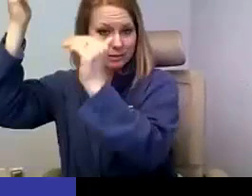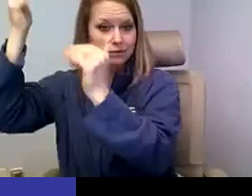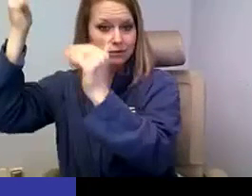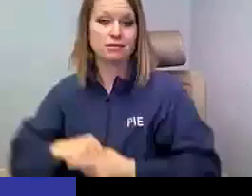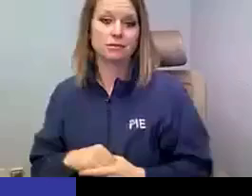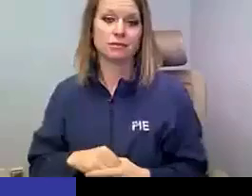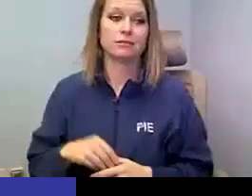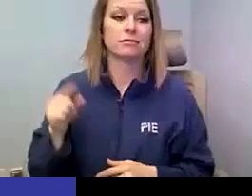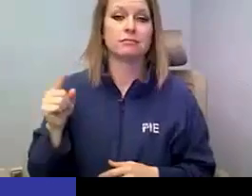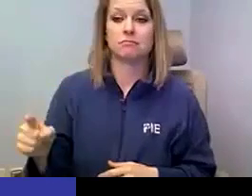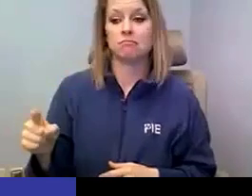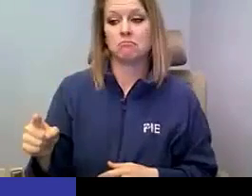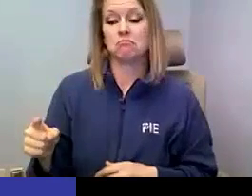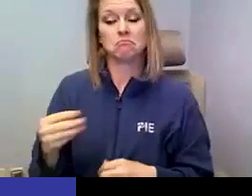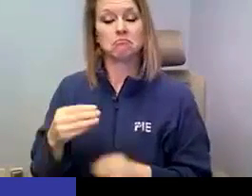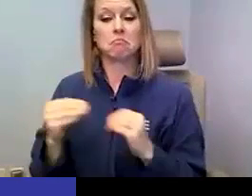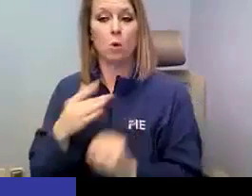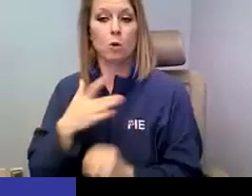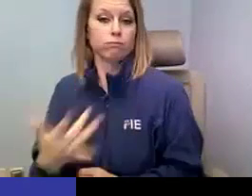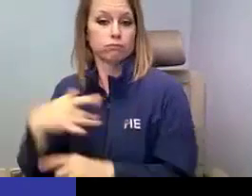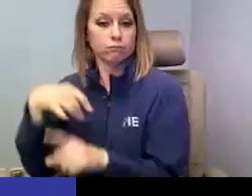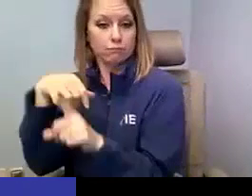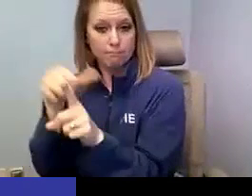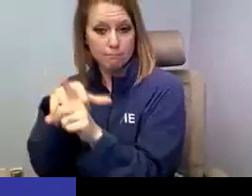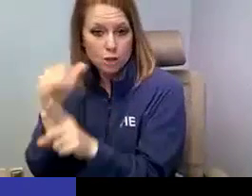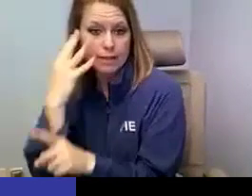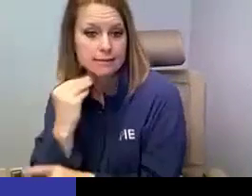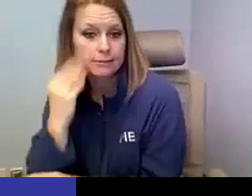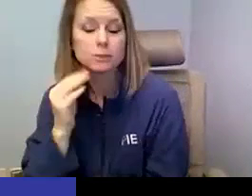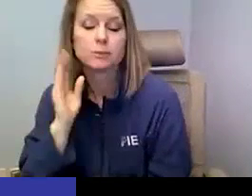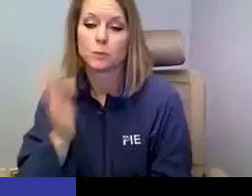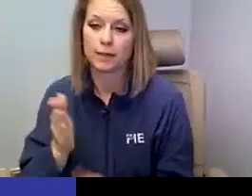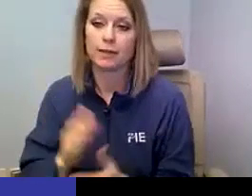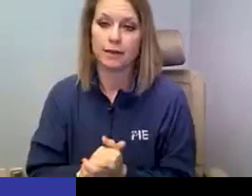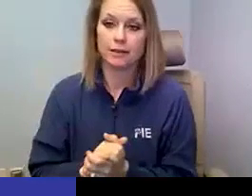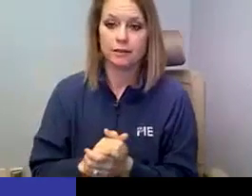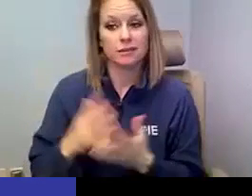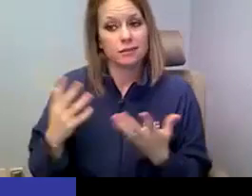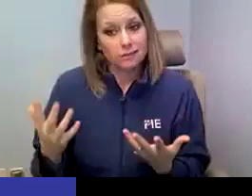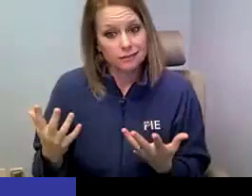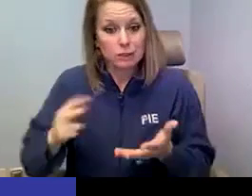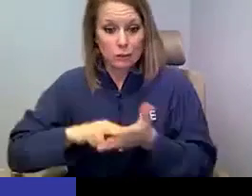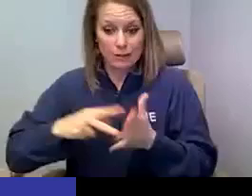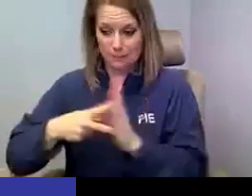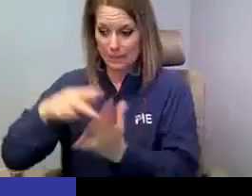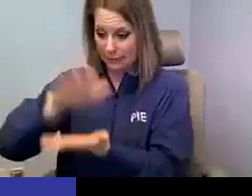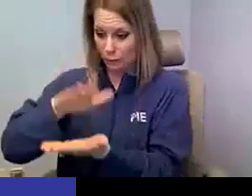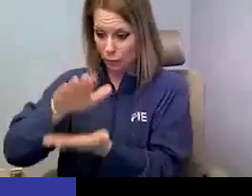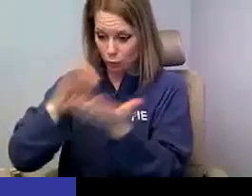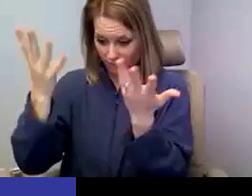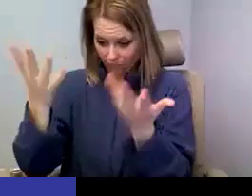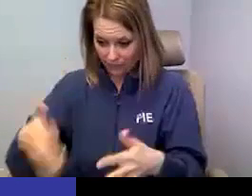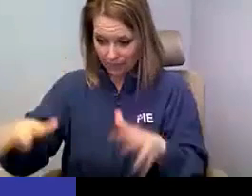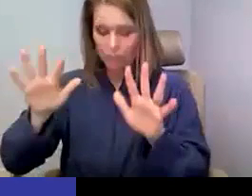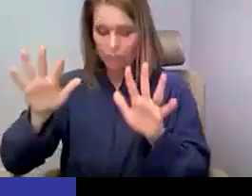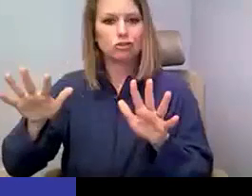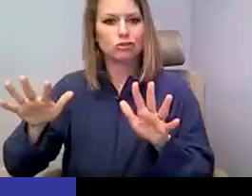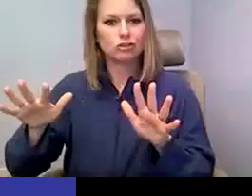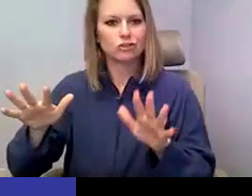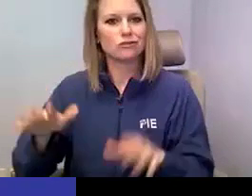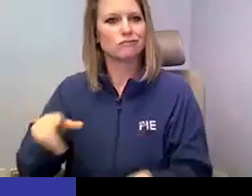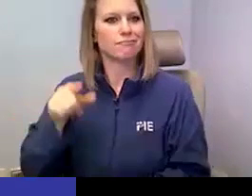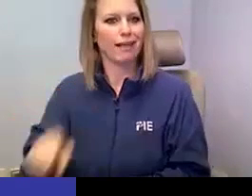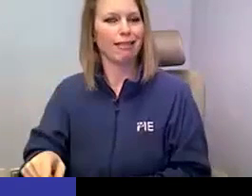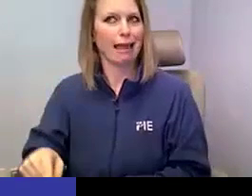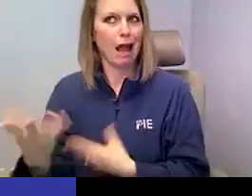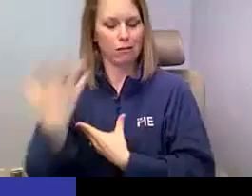be bullied. So then, not surprisingly, once they leave school, that pattern repeats. They get way